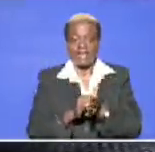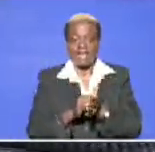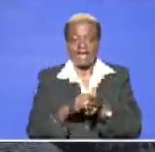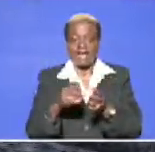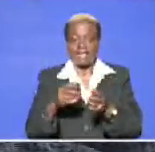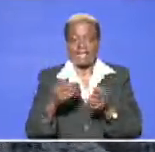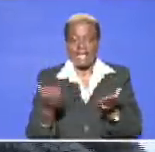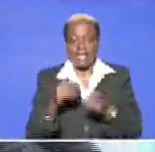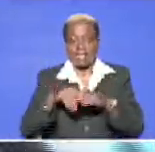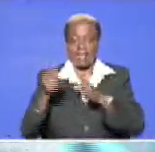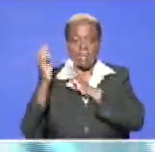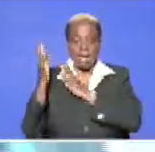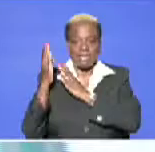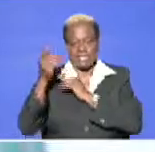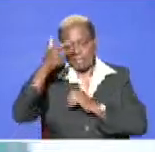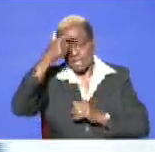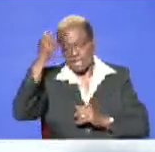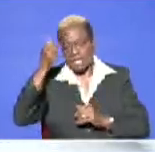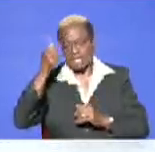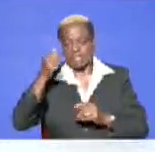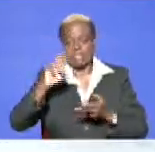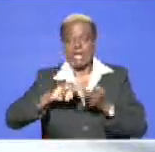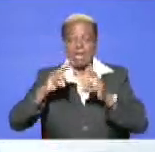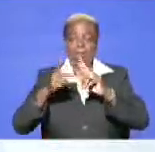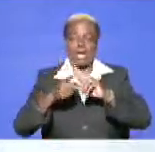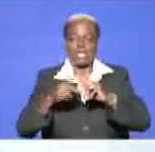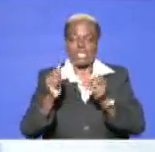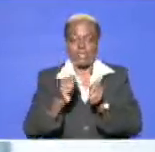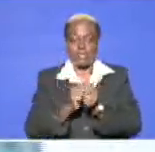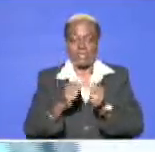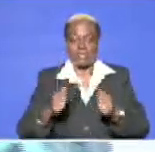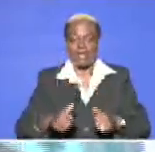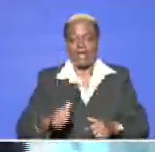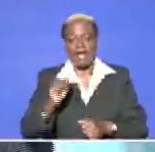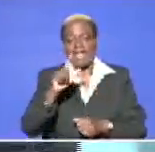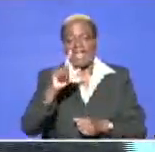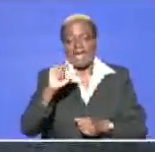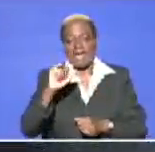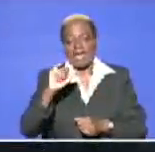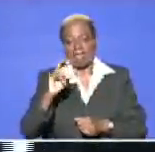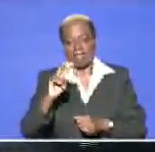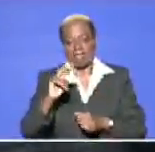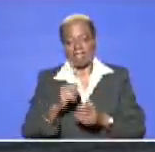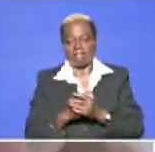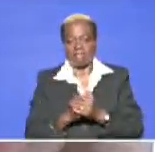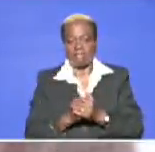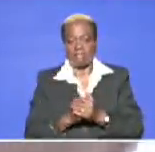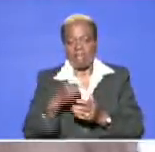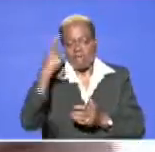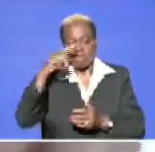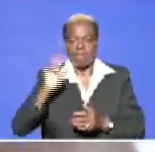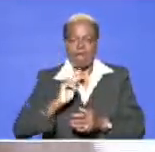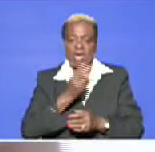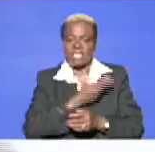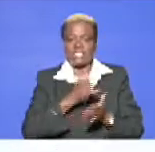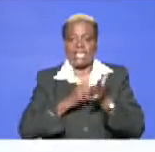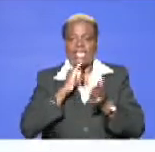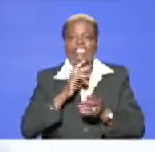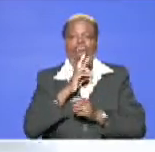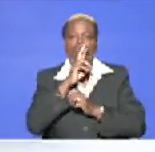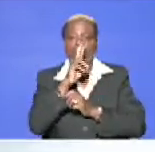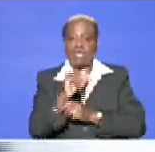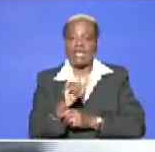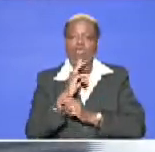its partnership with Aliv and the country always yields positive results. For us, it's really, really important, even